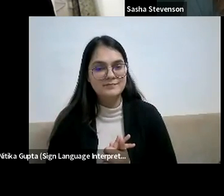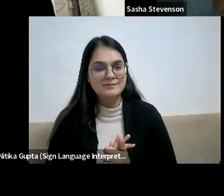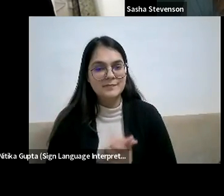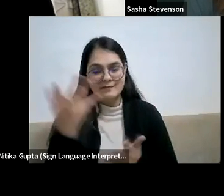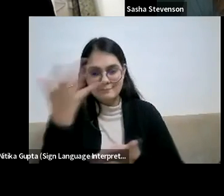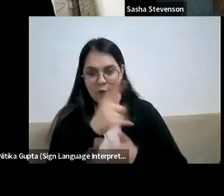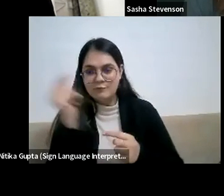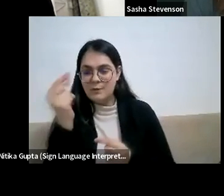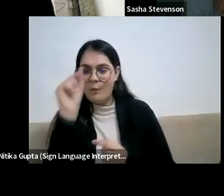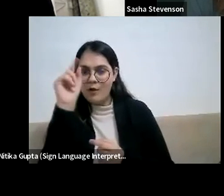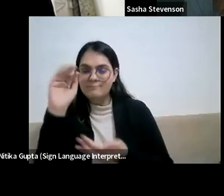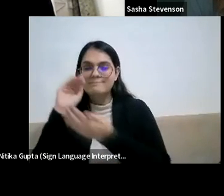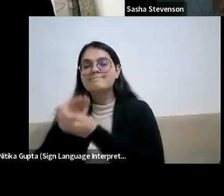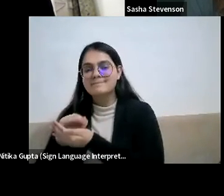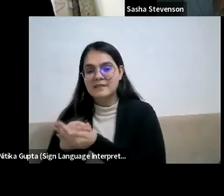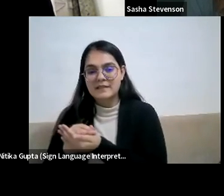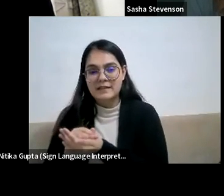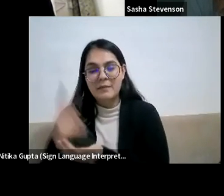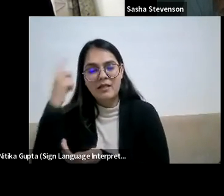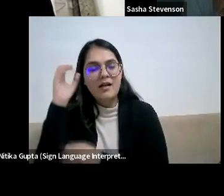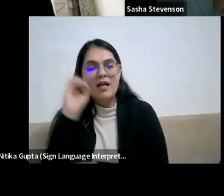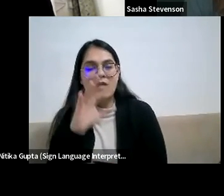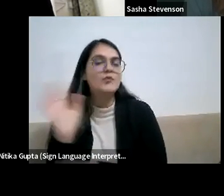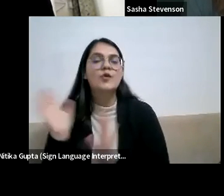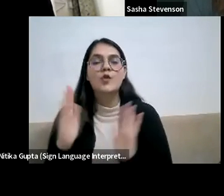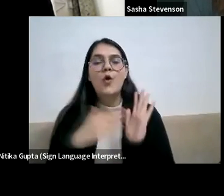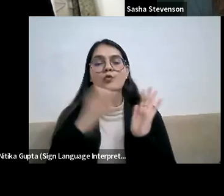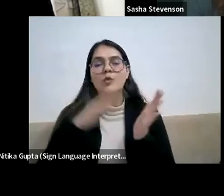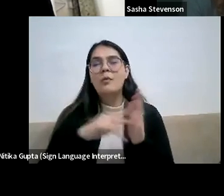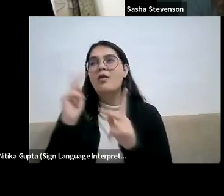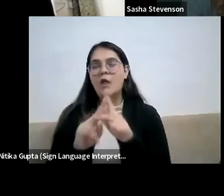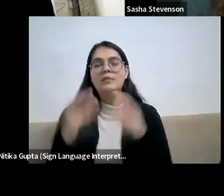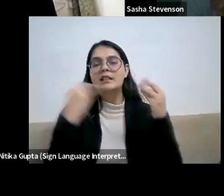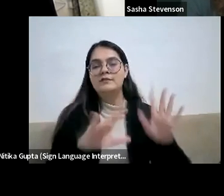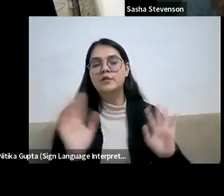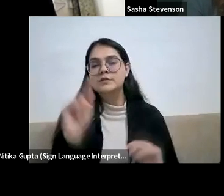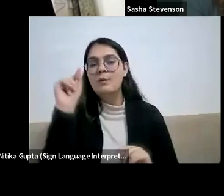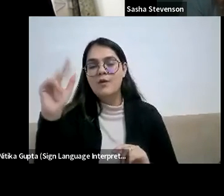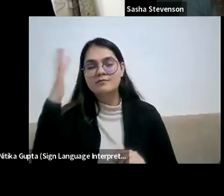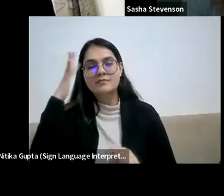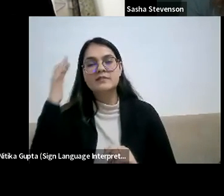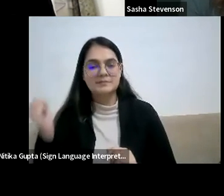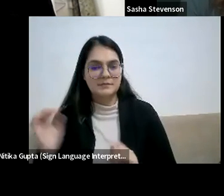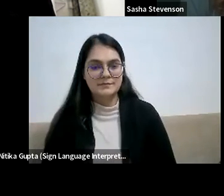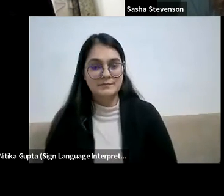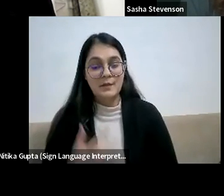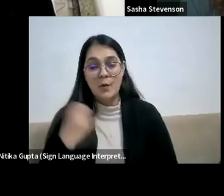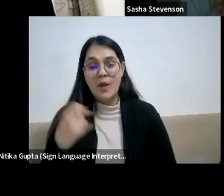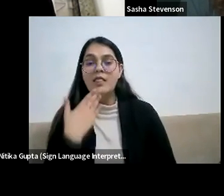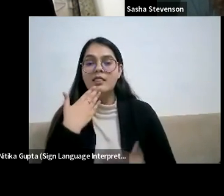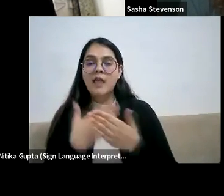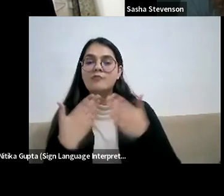this conversation, and not just view it as yet another Zoom webinar that you viewed. So thanks very